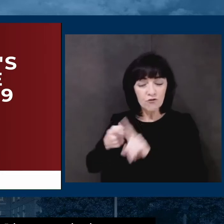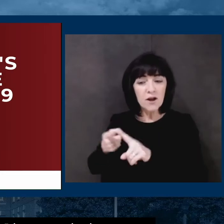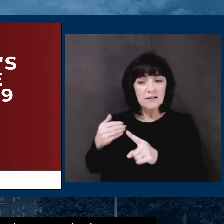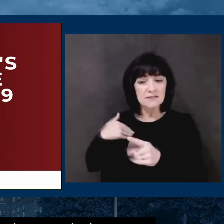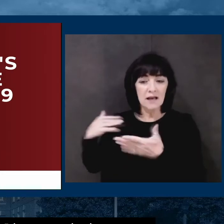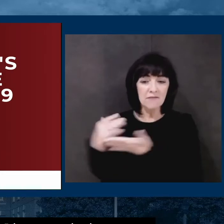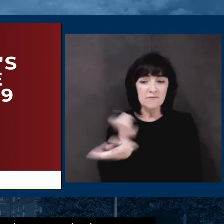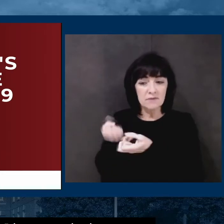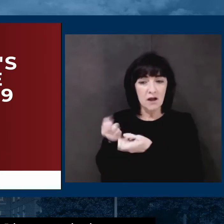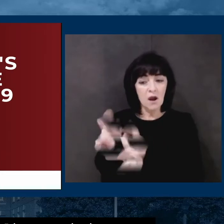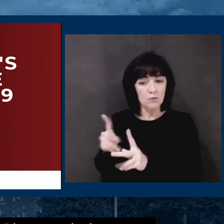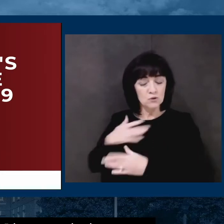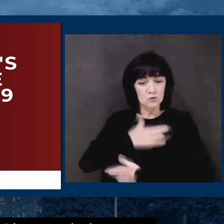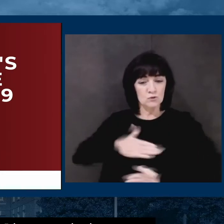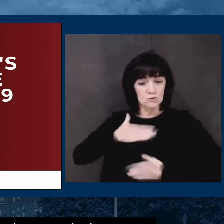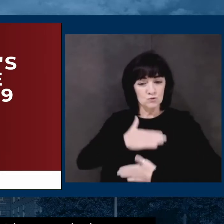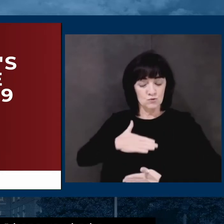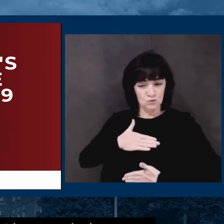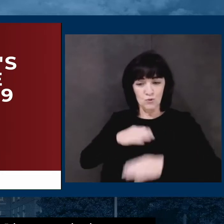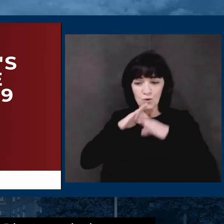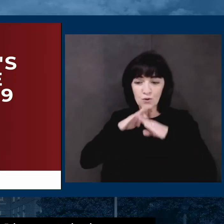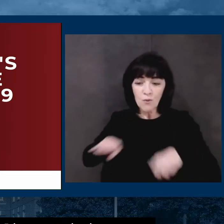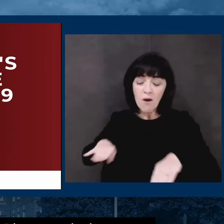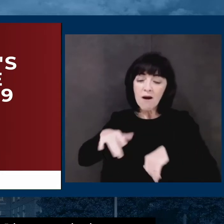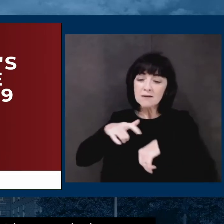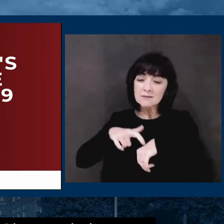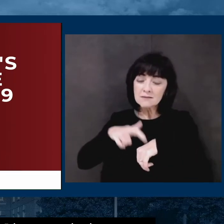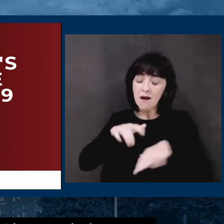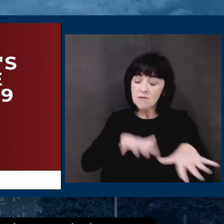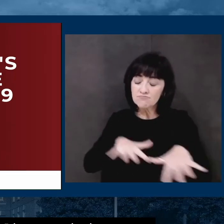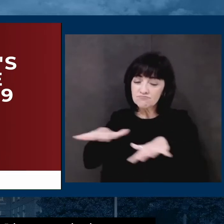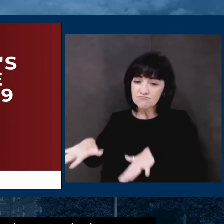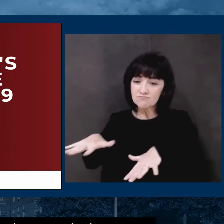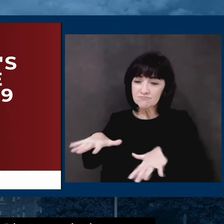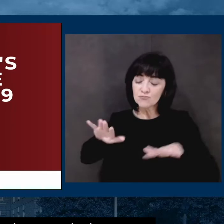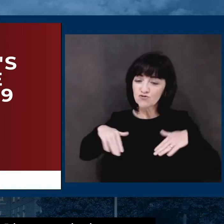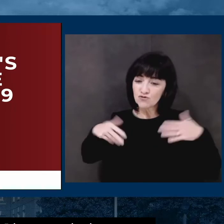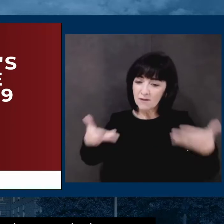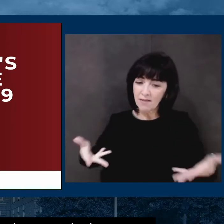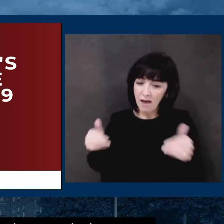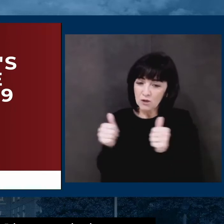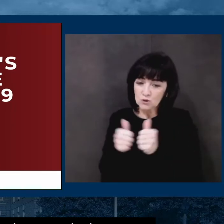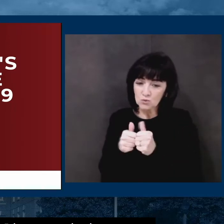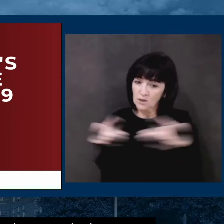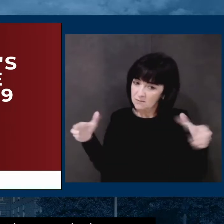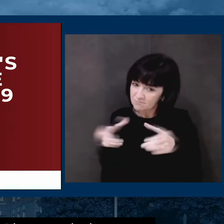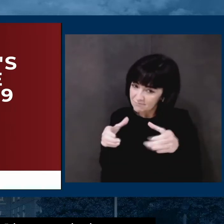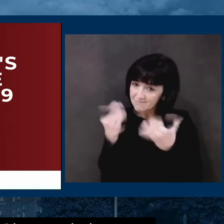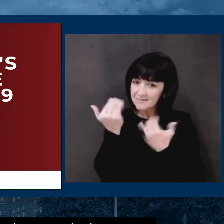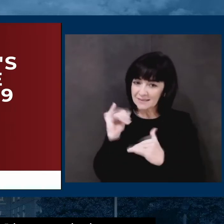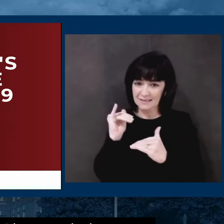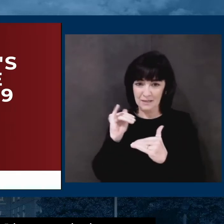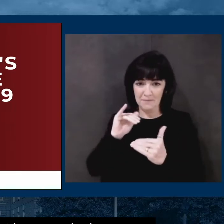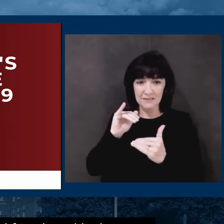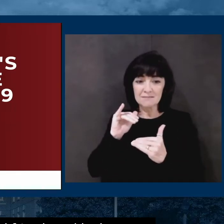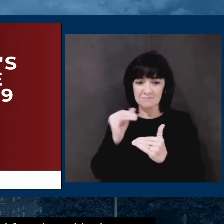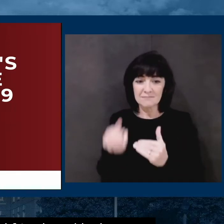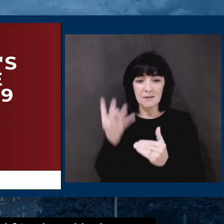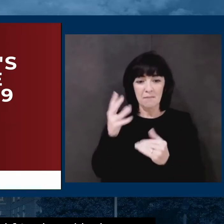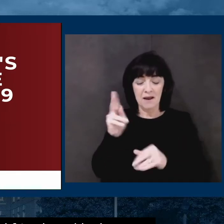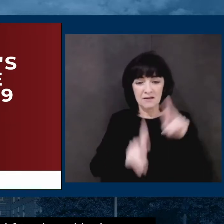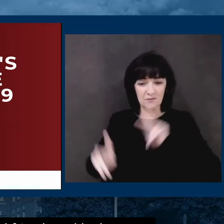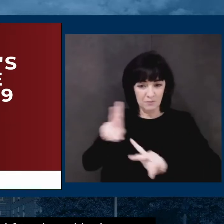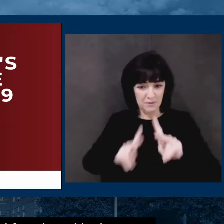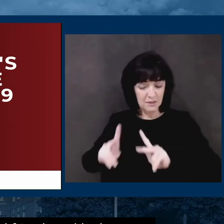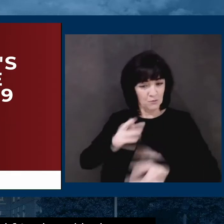enjoy some quiet time with small groups of folks. It was a Thanksgiving celebration in